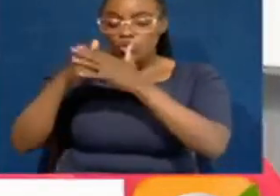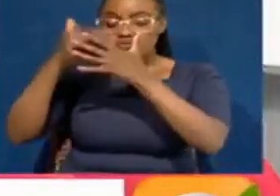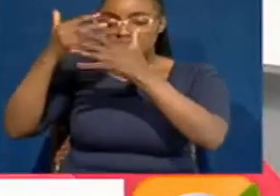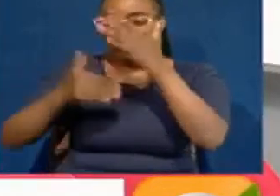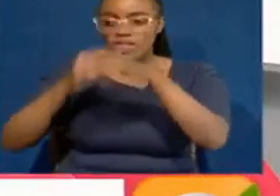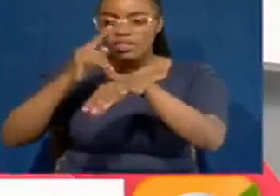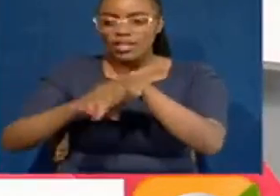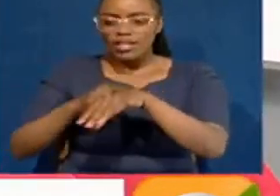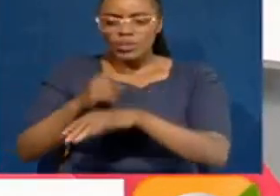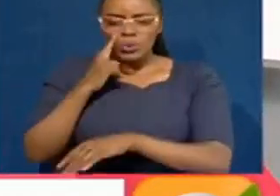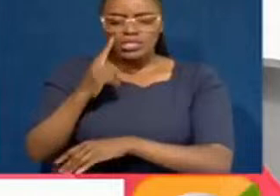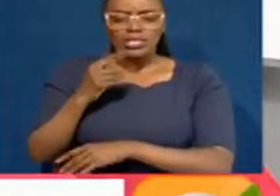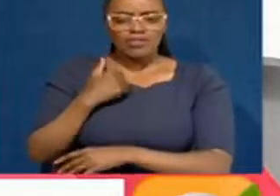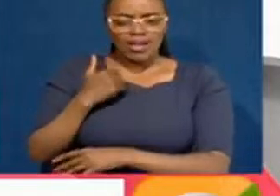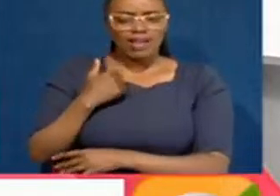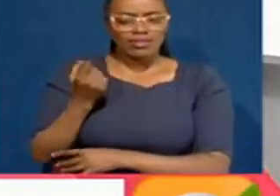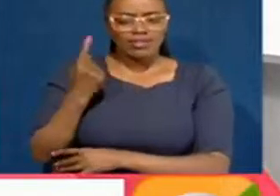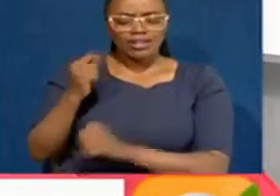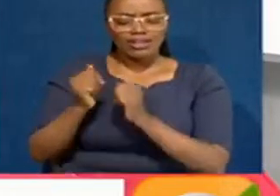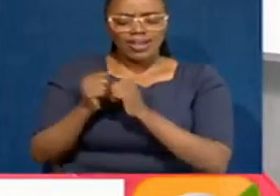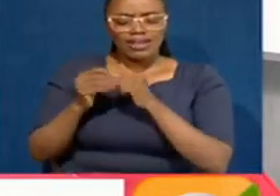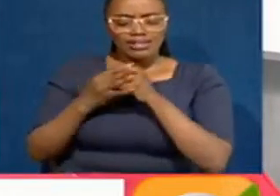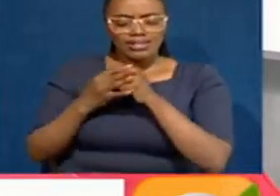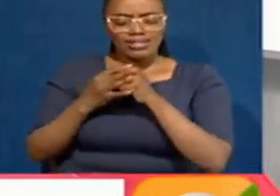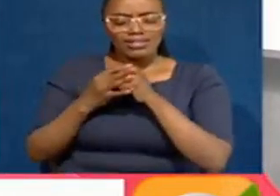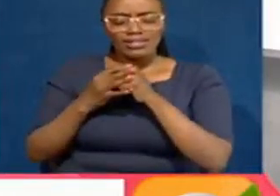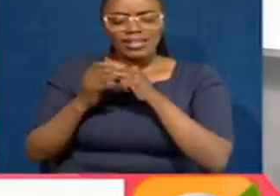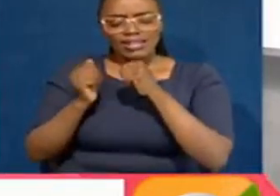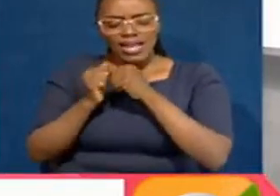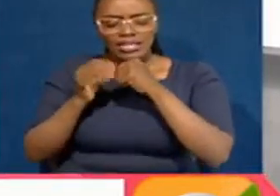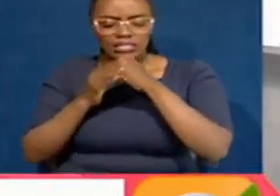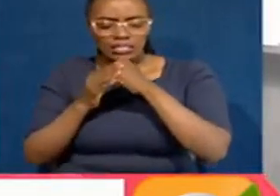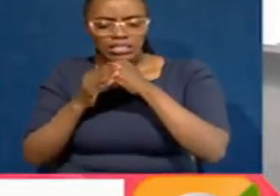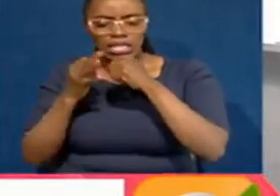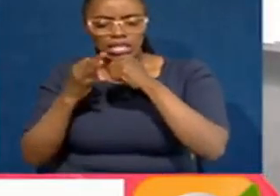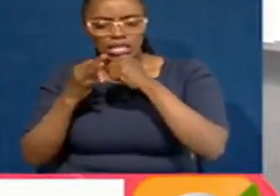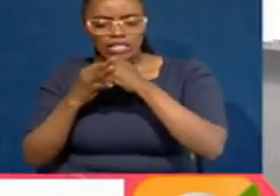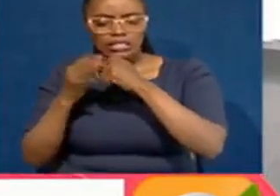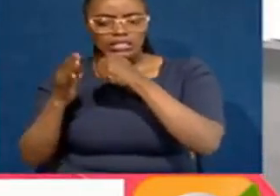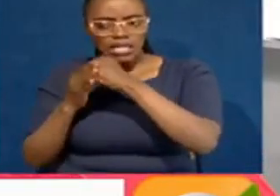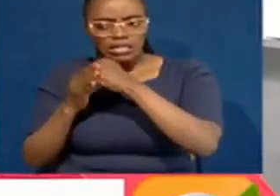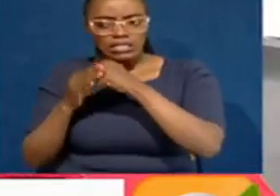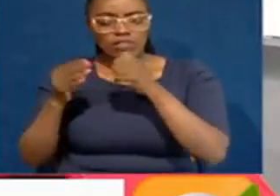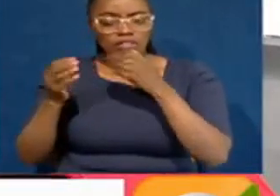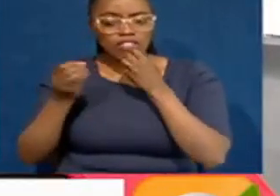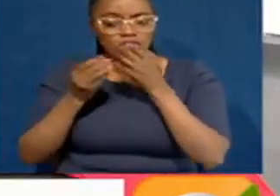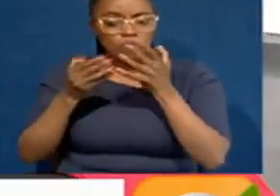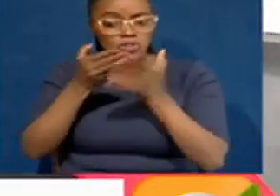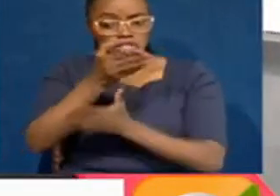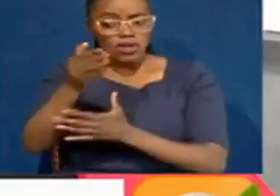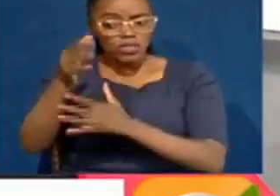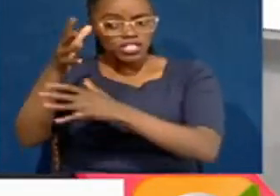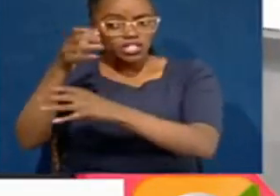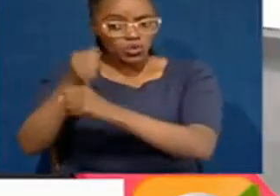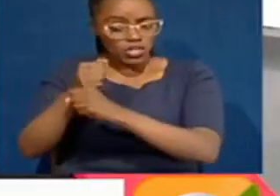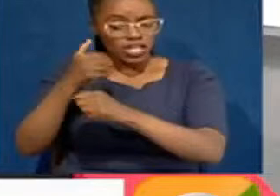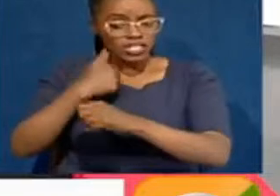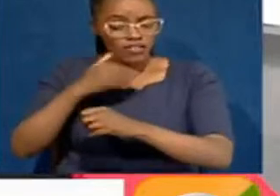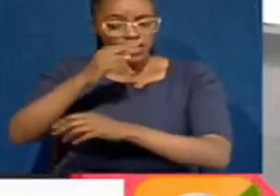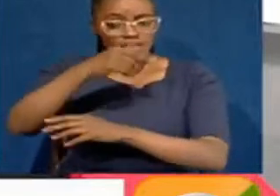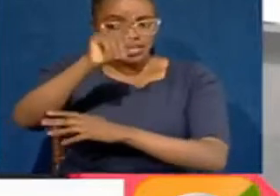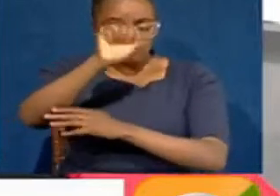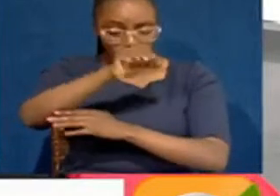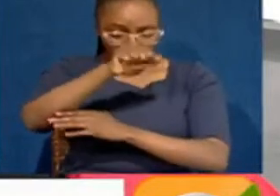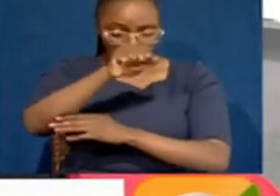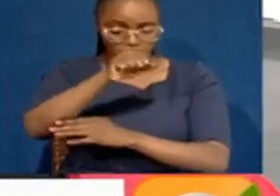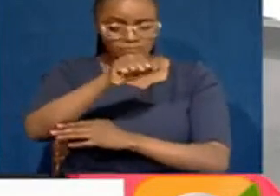time, you've seen quite a bit, because from 1989 to date, gathering data and making that available to the stakeholders? Exactly, exactly. So when